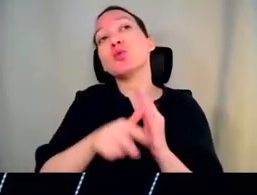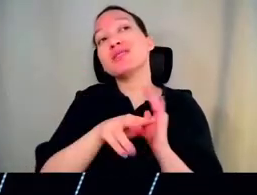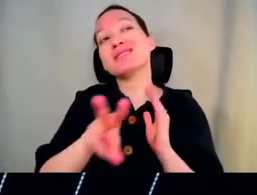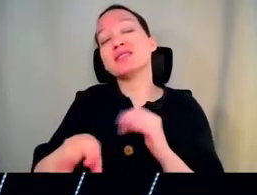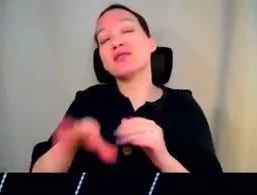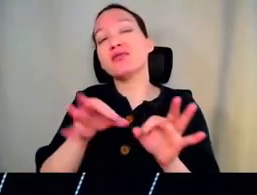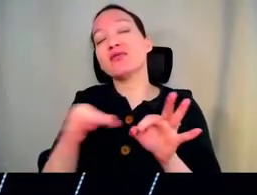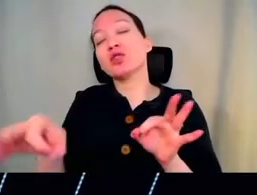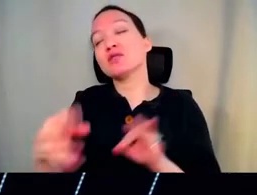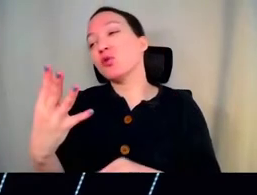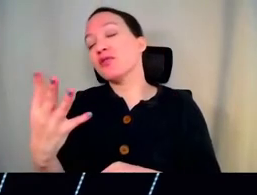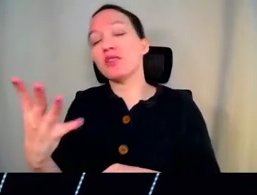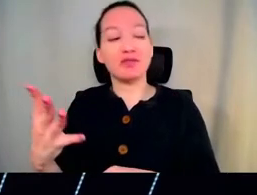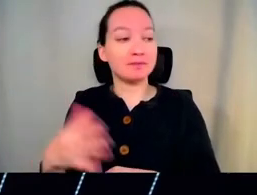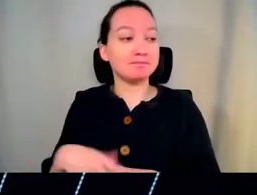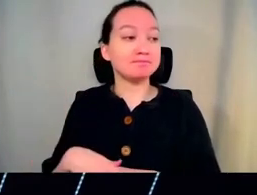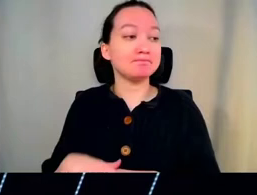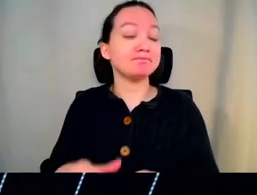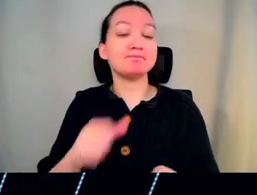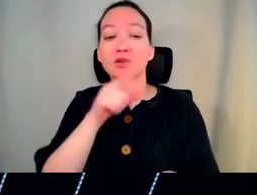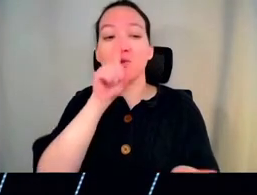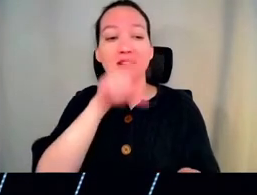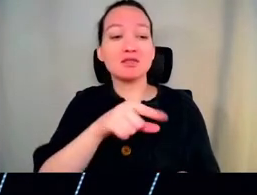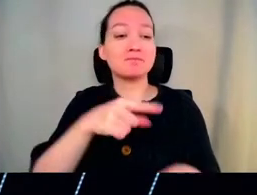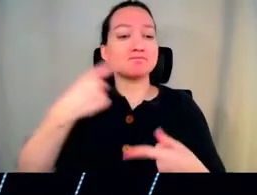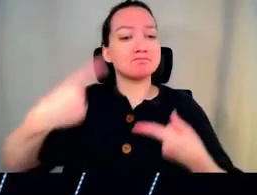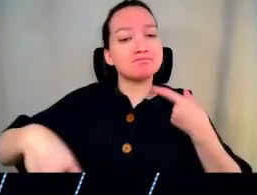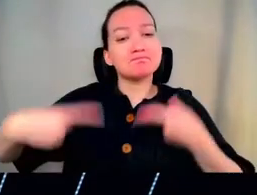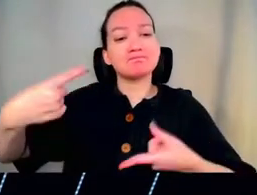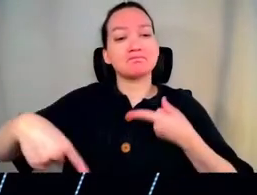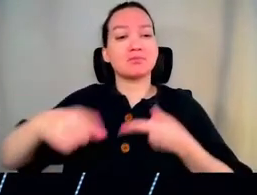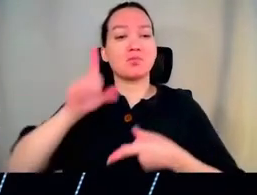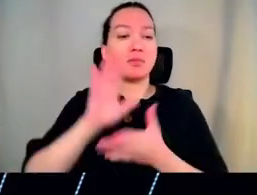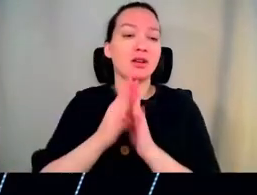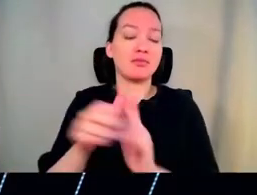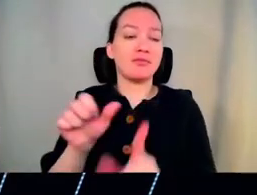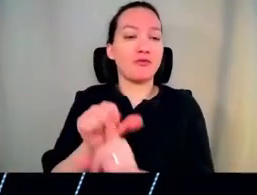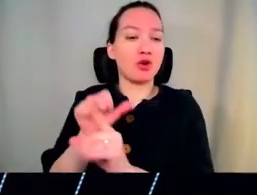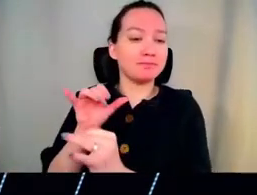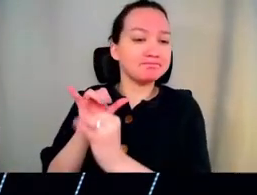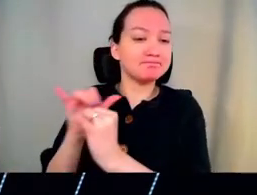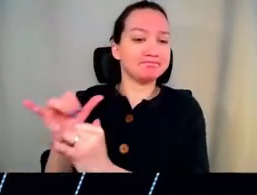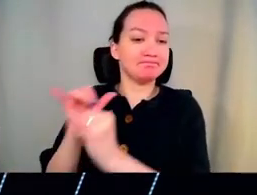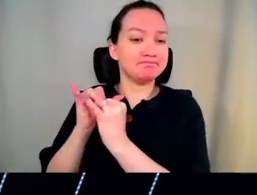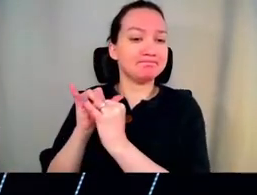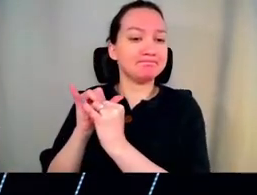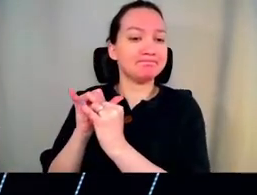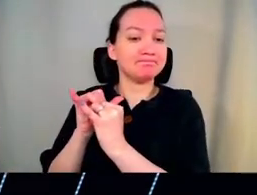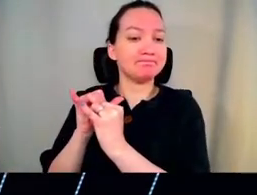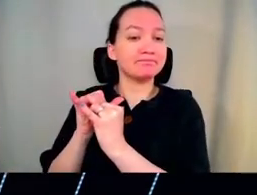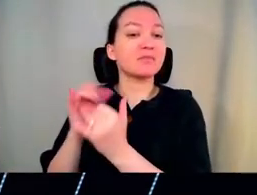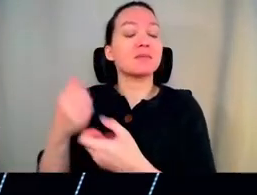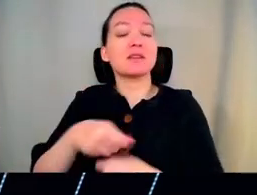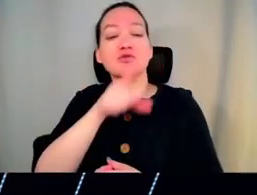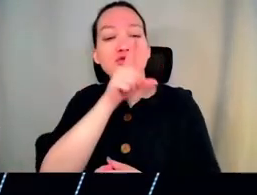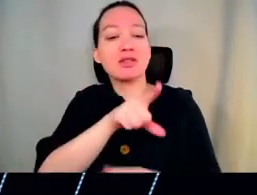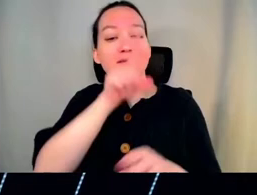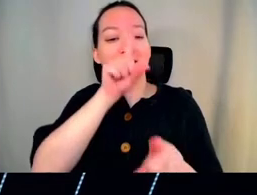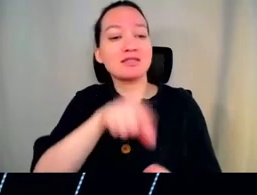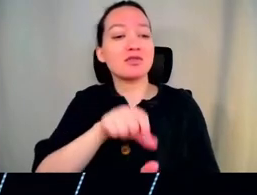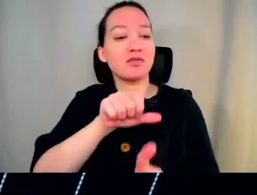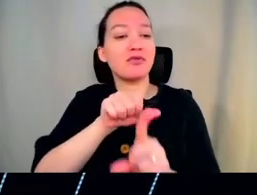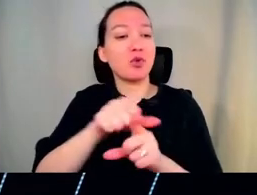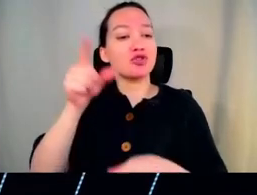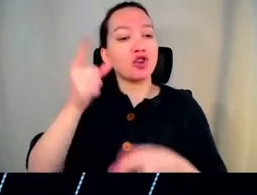verse 5. Here we go. Don't answer the foolish arguments of fools, or you will become as foolish as they are. Verse 5. Be sure to answer the